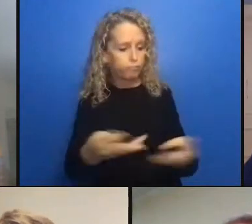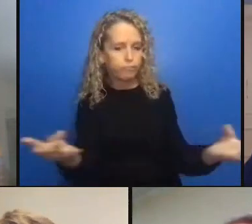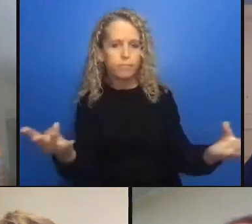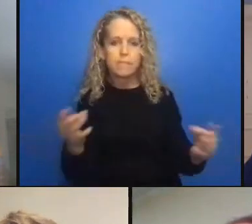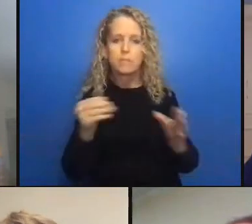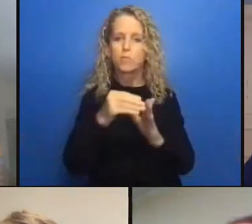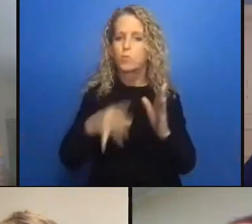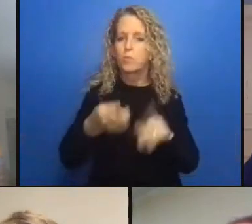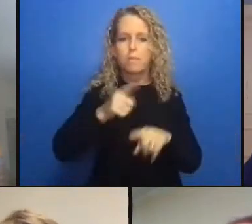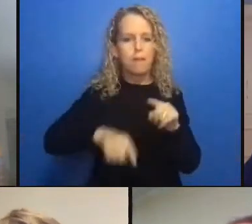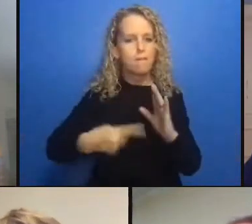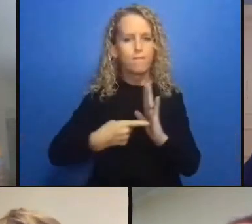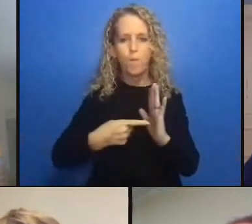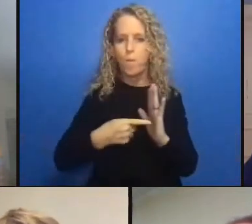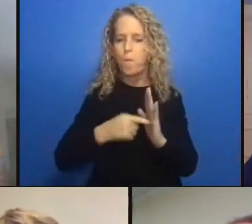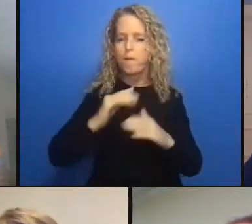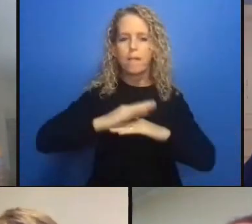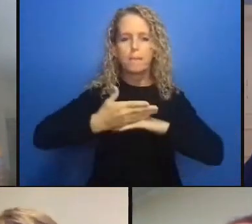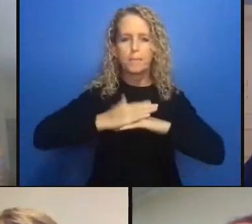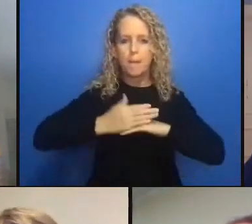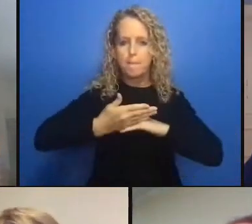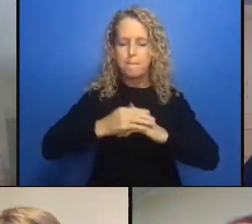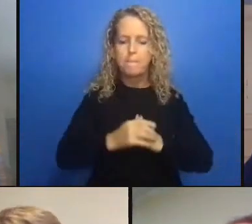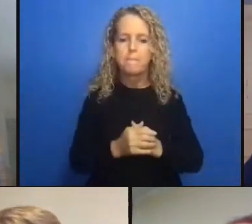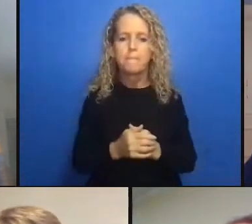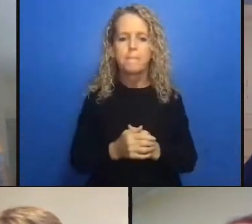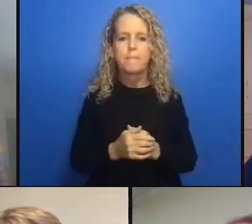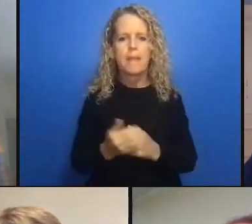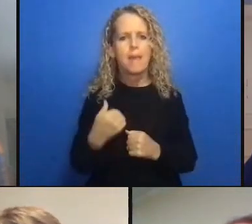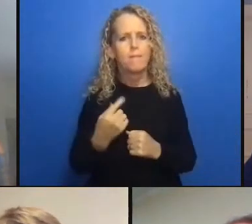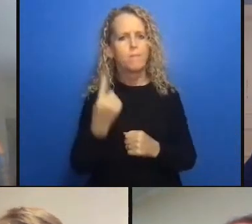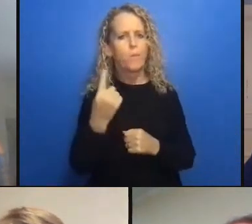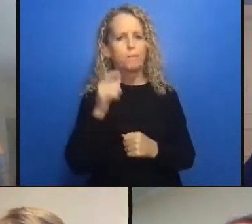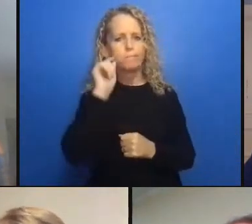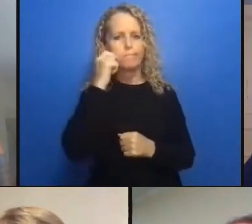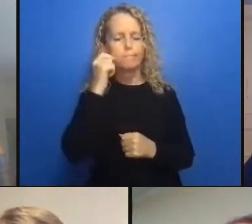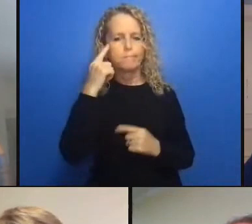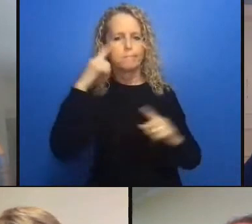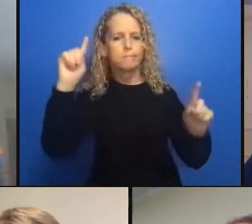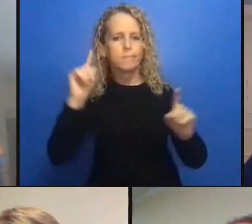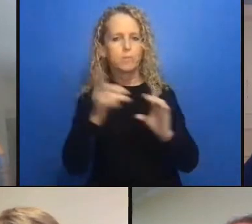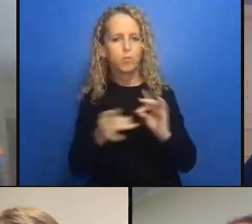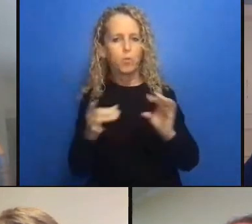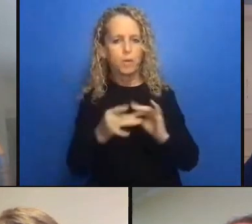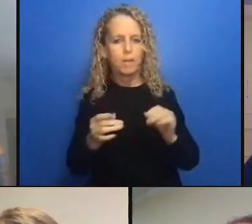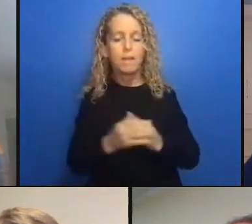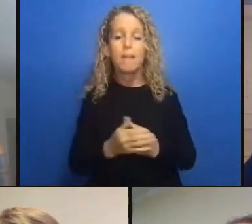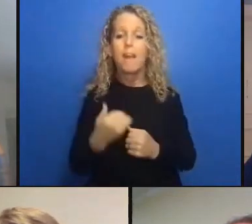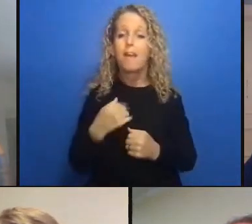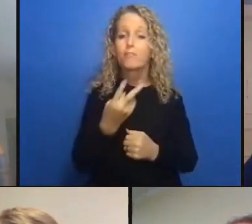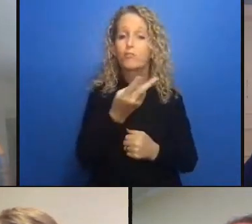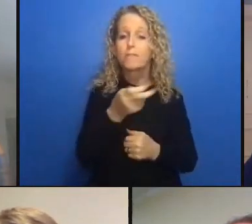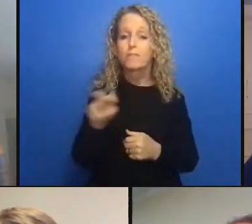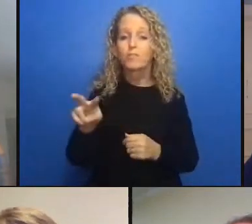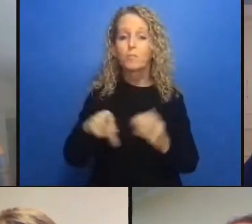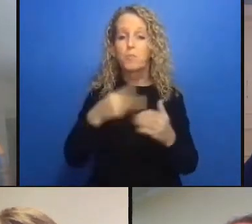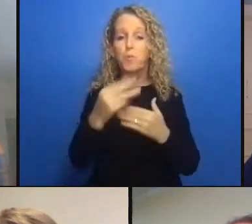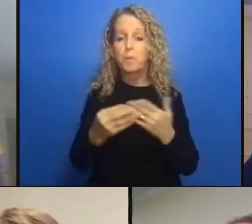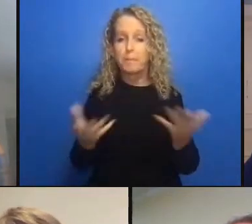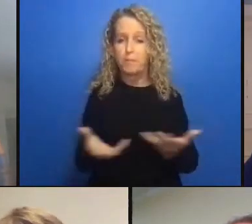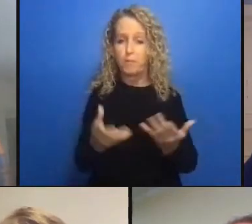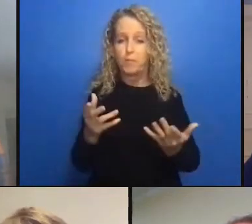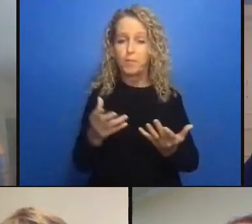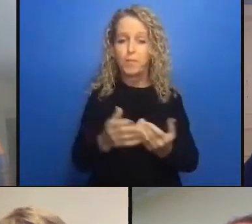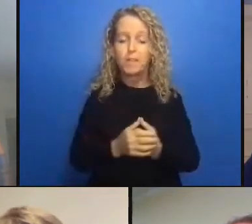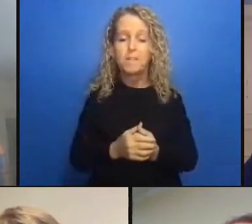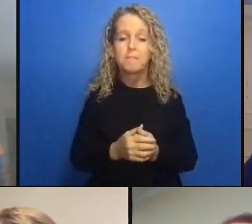And we had a really, really wonderful success story. We run the Transition Year program at the college, and this